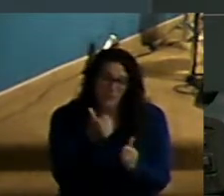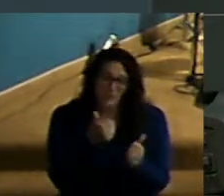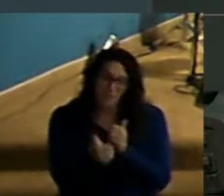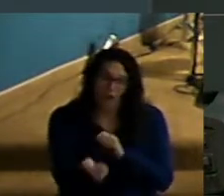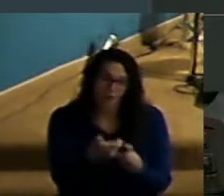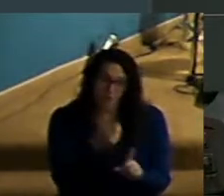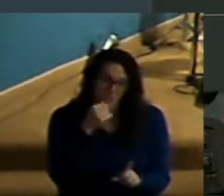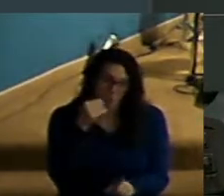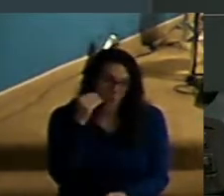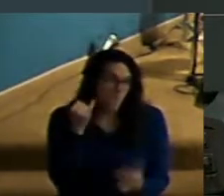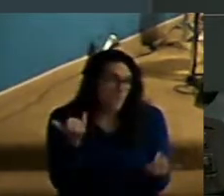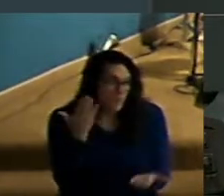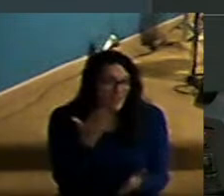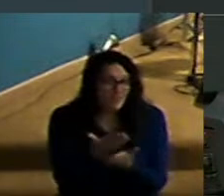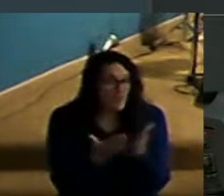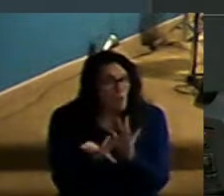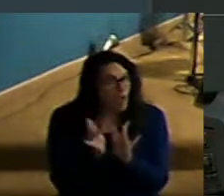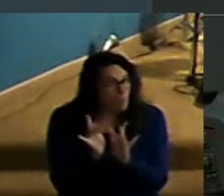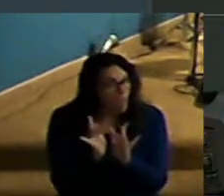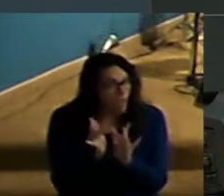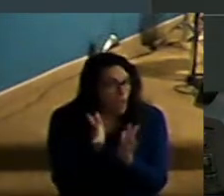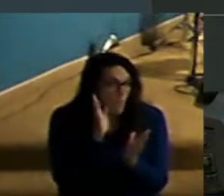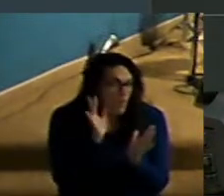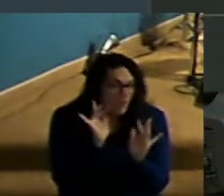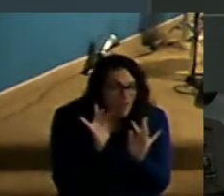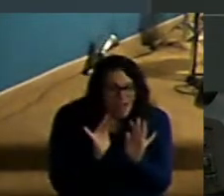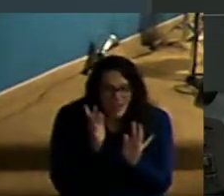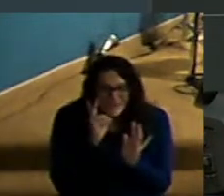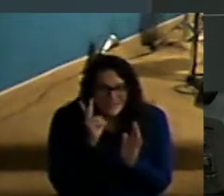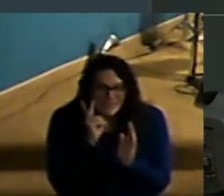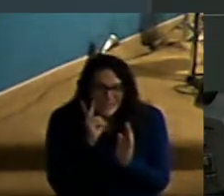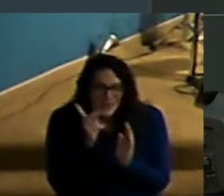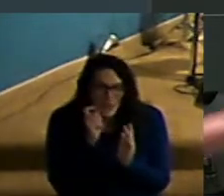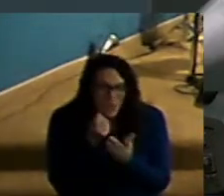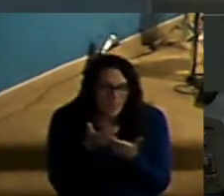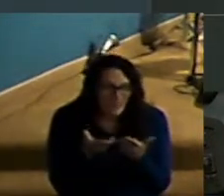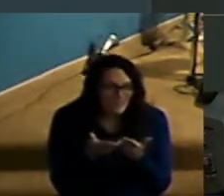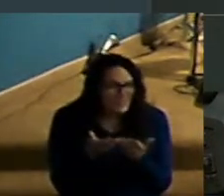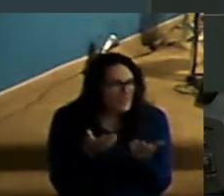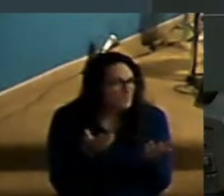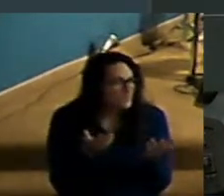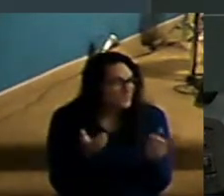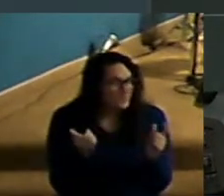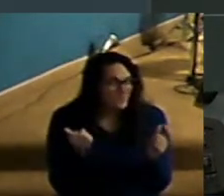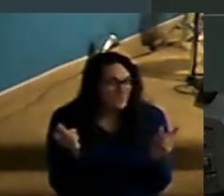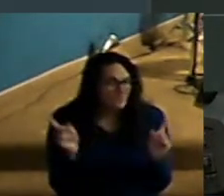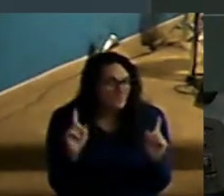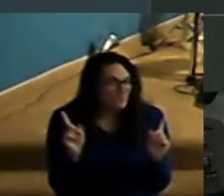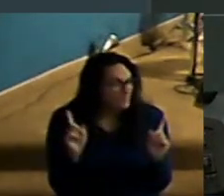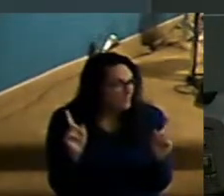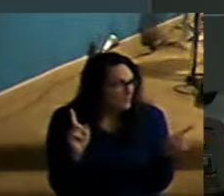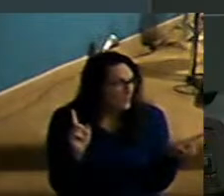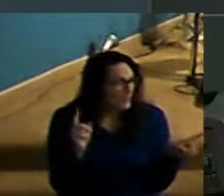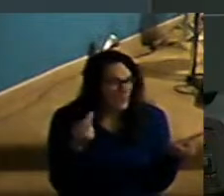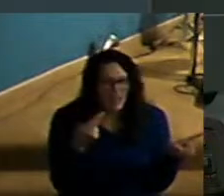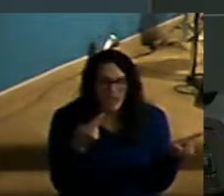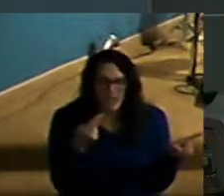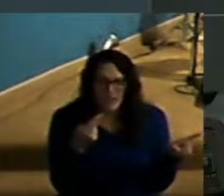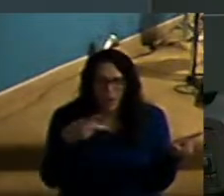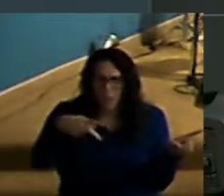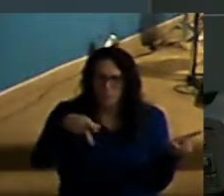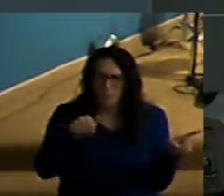maybe some people are online. They'll click in and see some cool places too. So anyone else want to give a shout out?